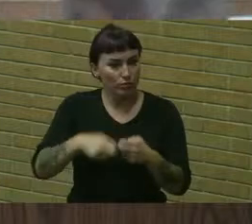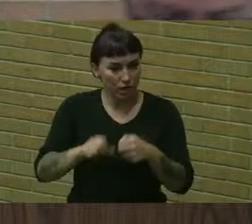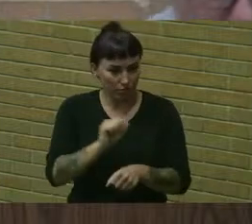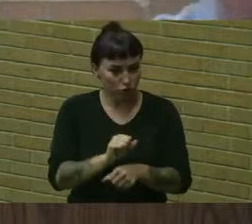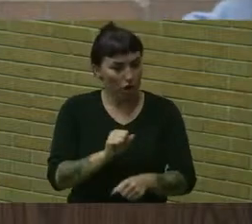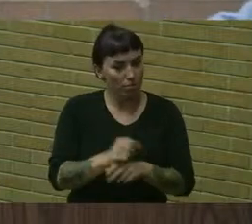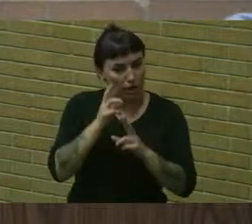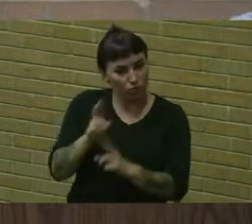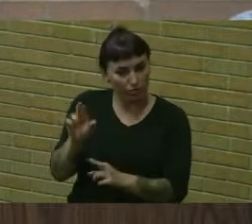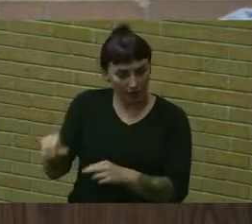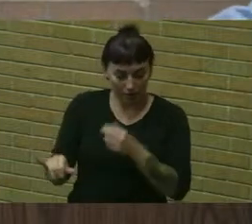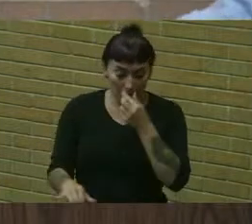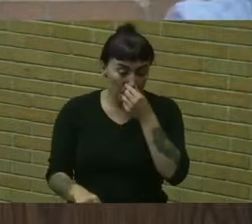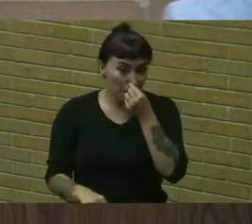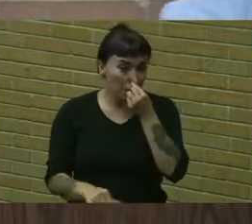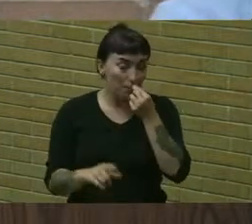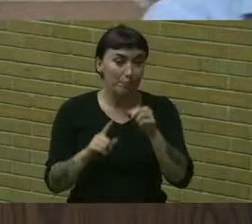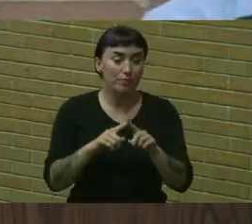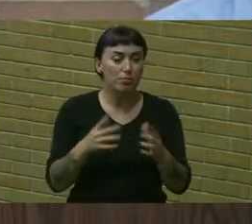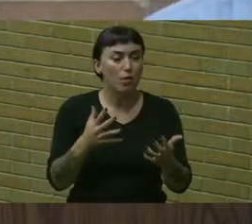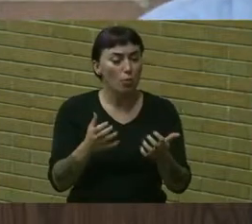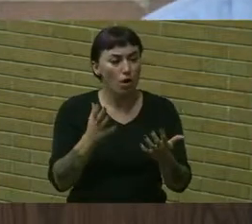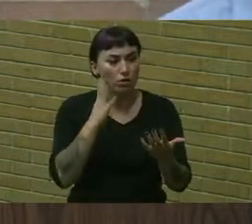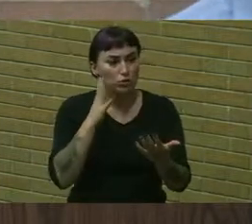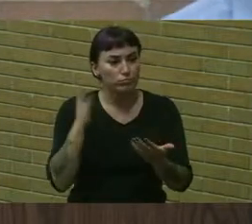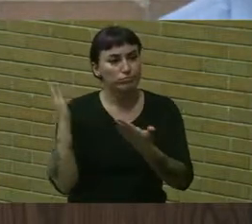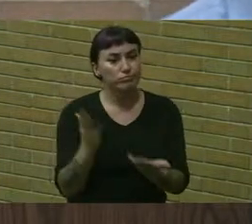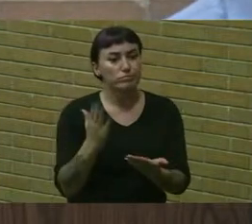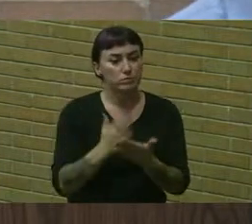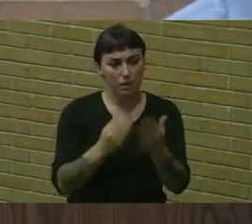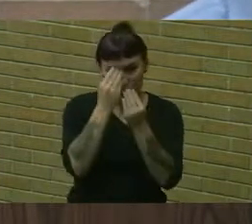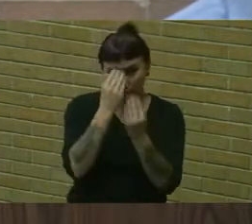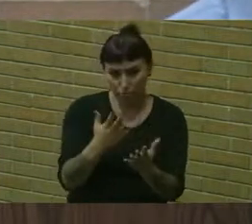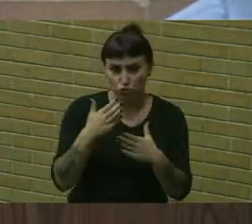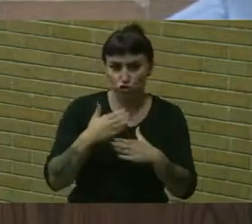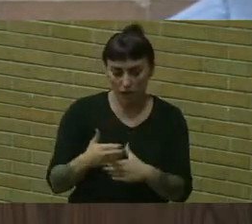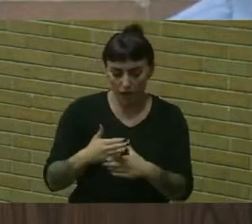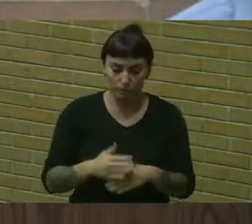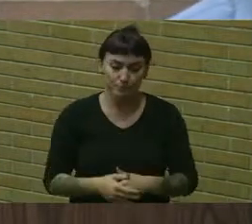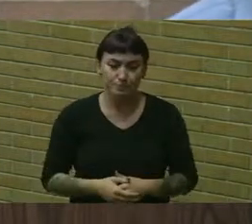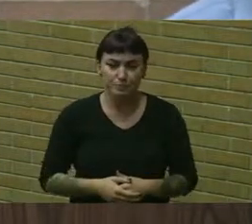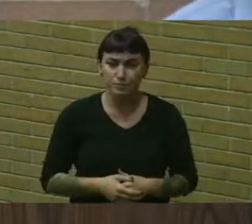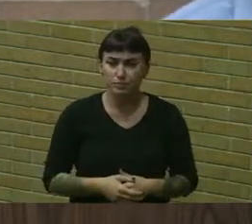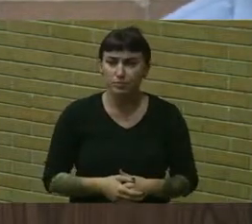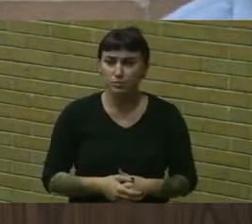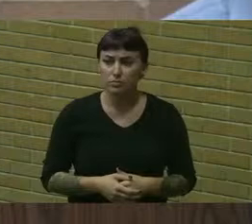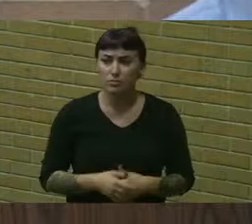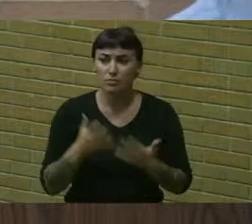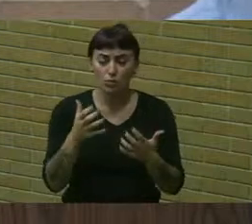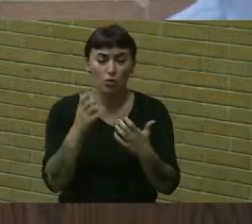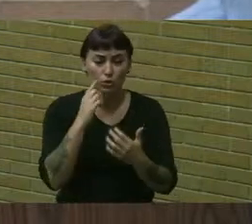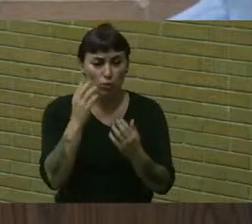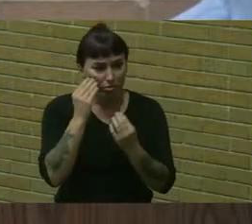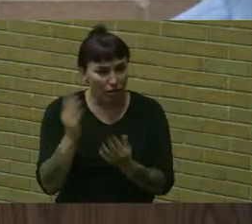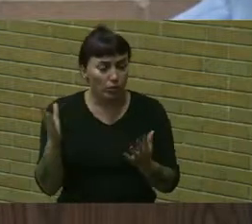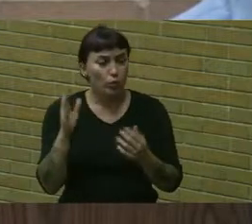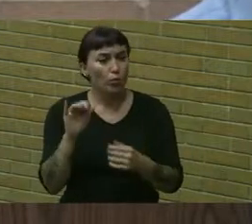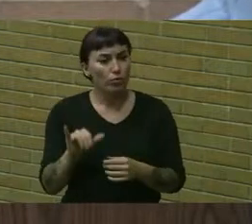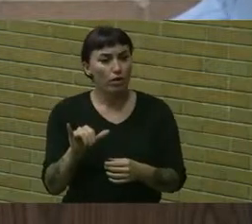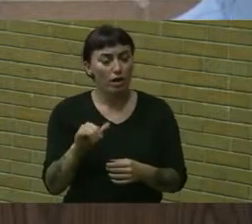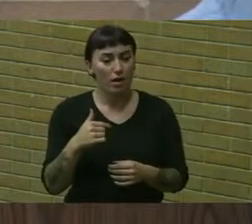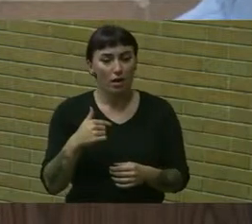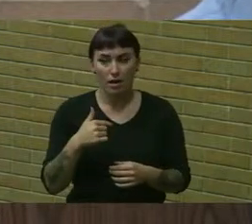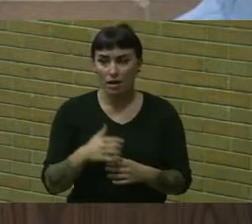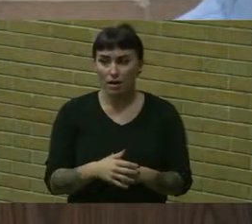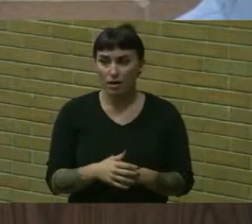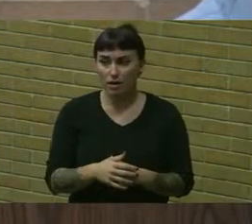can respect that. But I wanted to bring some information and share it with you, and I wanted to let you know that I moved